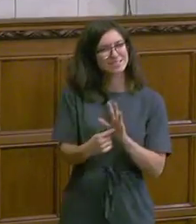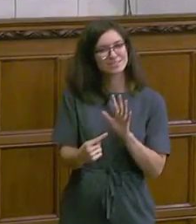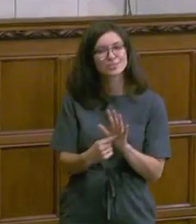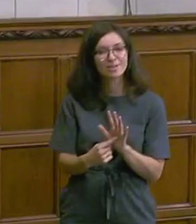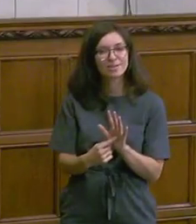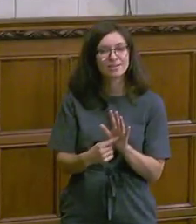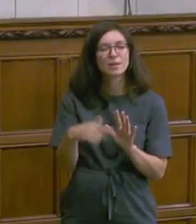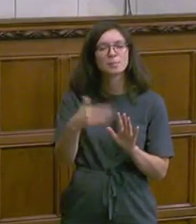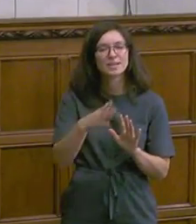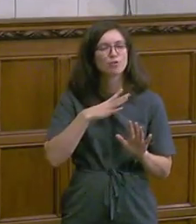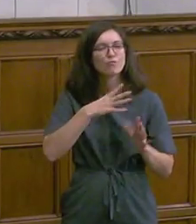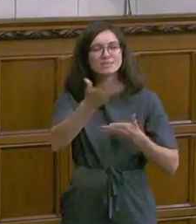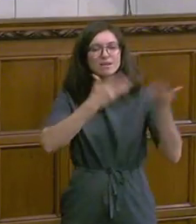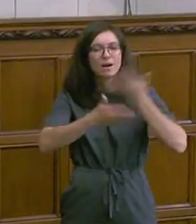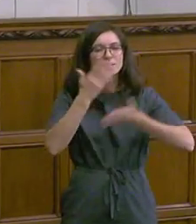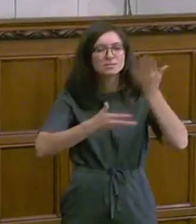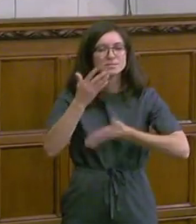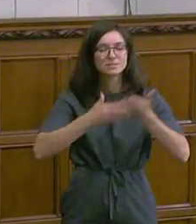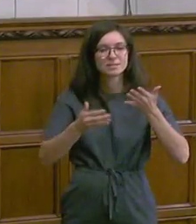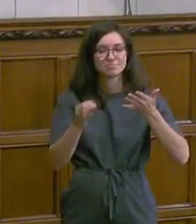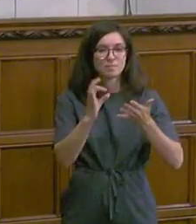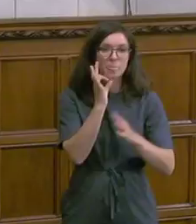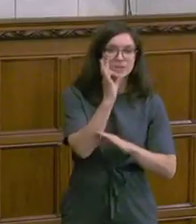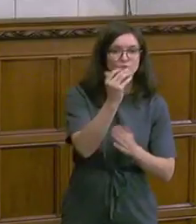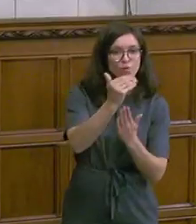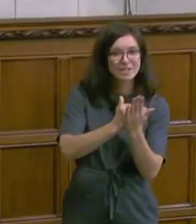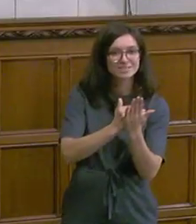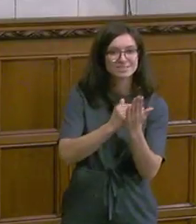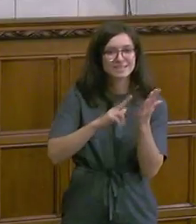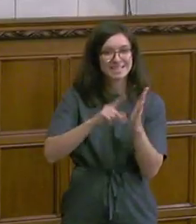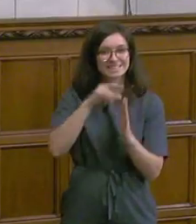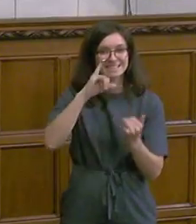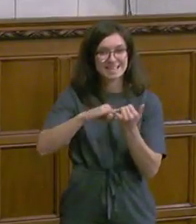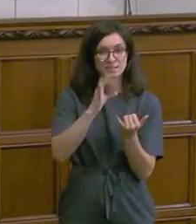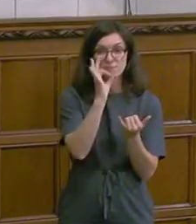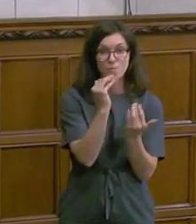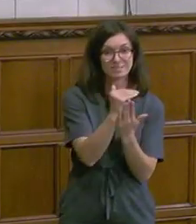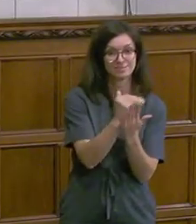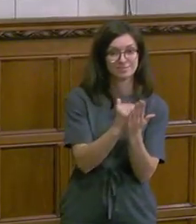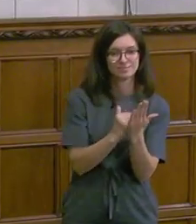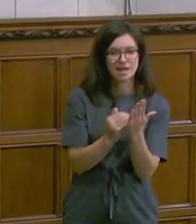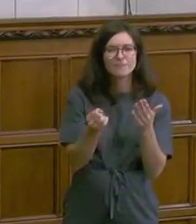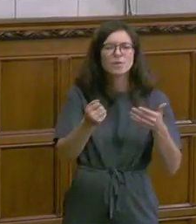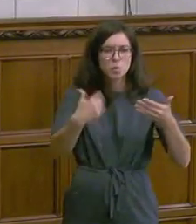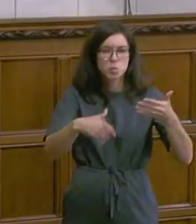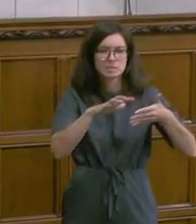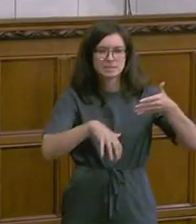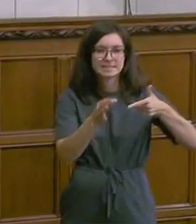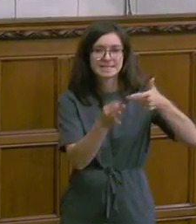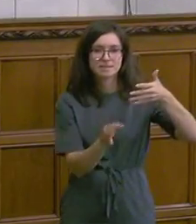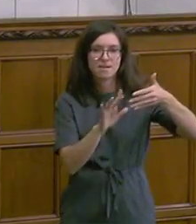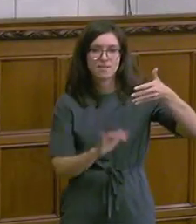some of the detailed requests that the National Deaf Children's Society have made. But I would